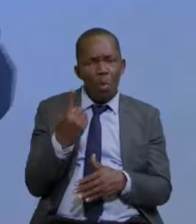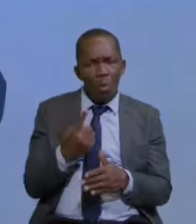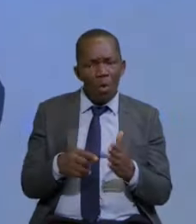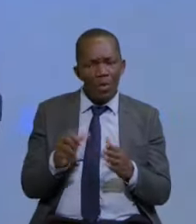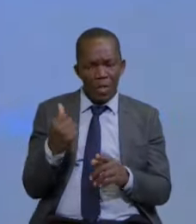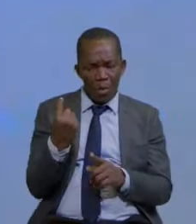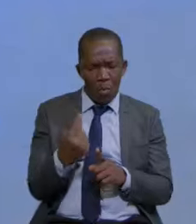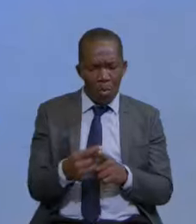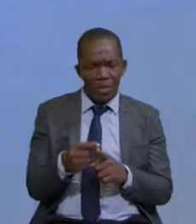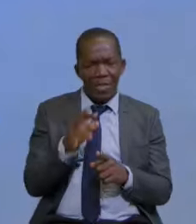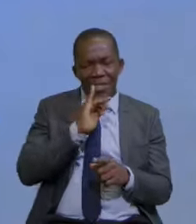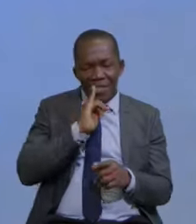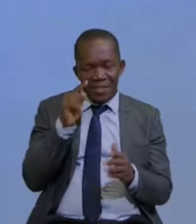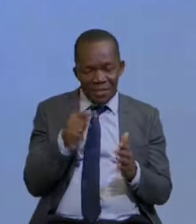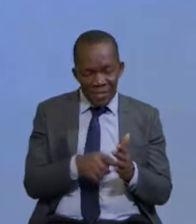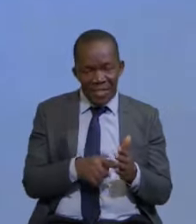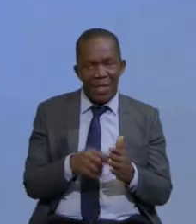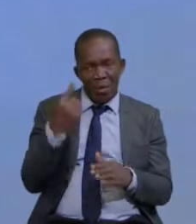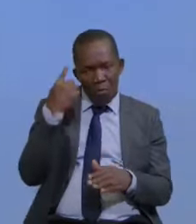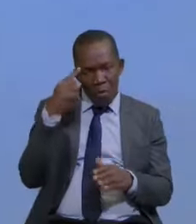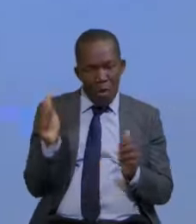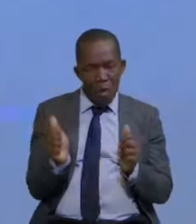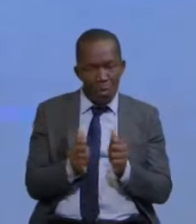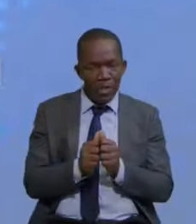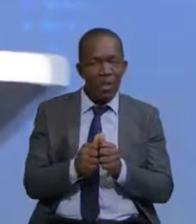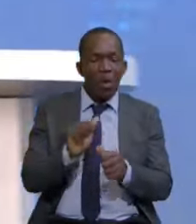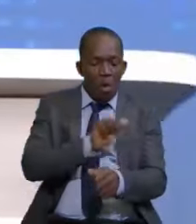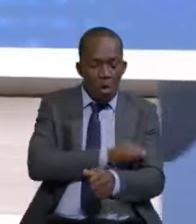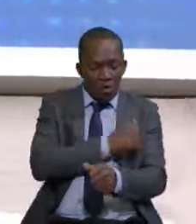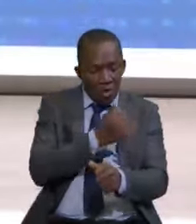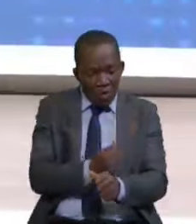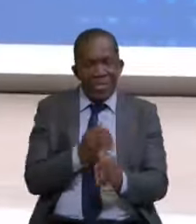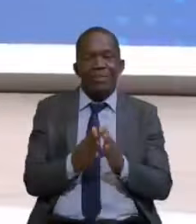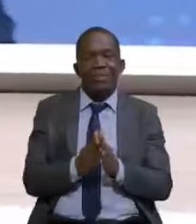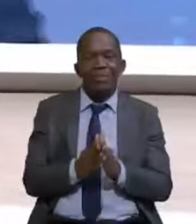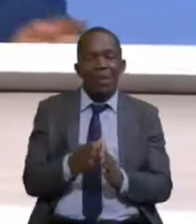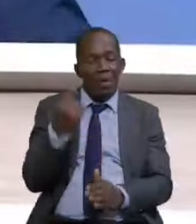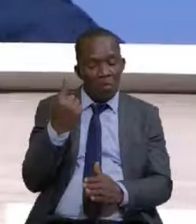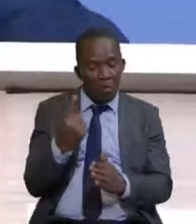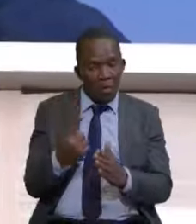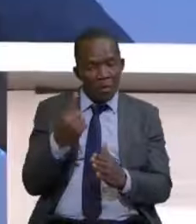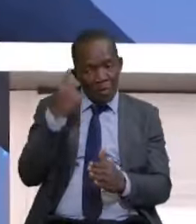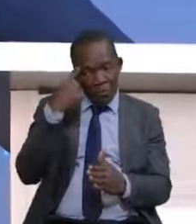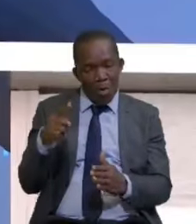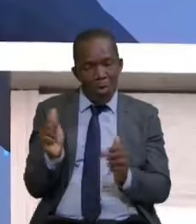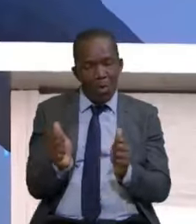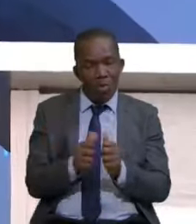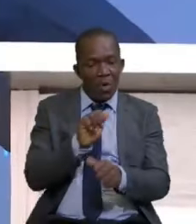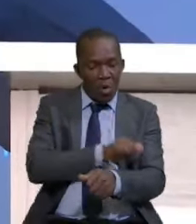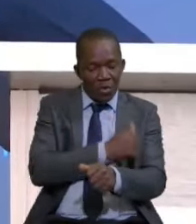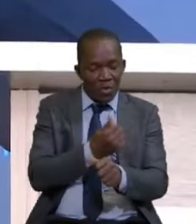with authority. That's the word. For with authority. Everywhere Jesus went,